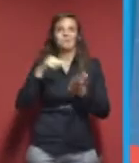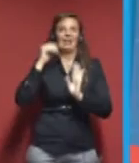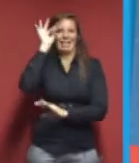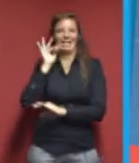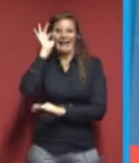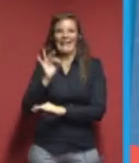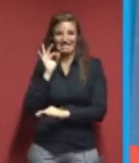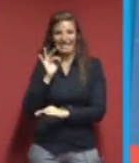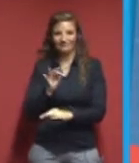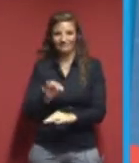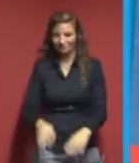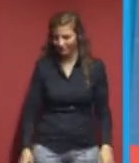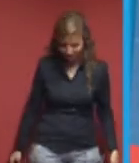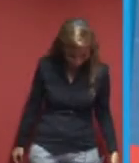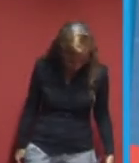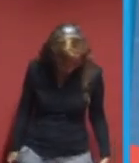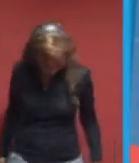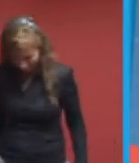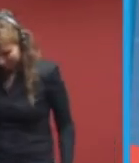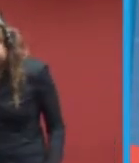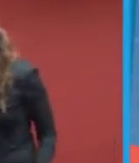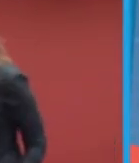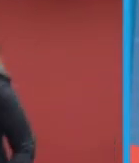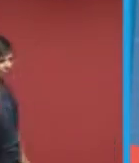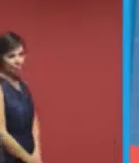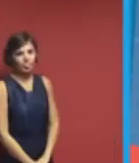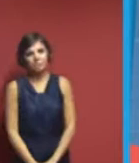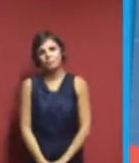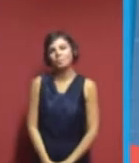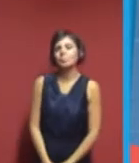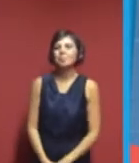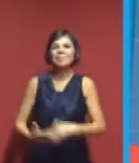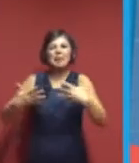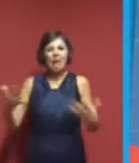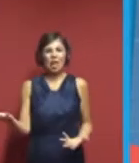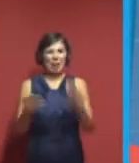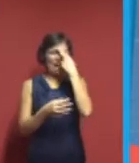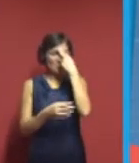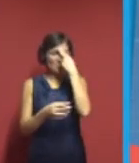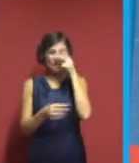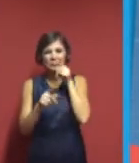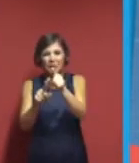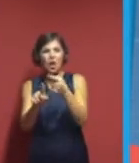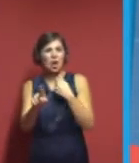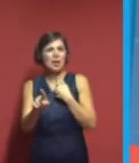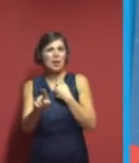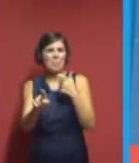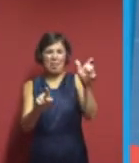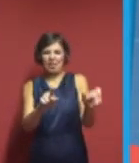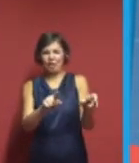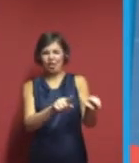You remember Jack and Drakes is the winner of the ISEF 2012, and this year ISEF, the competition for young